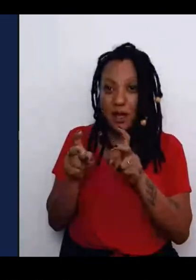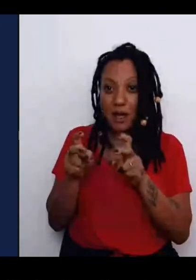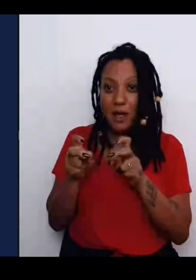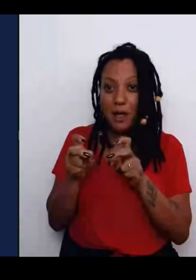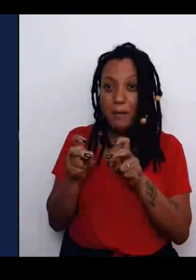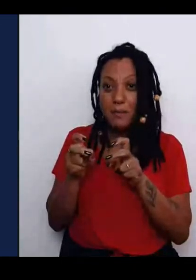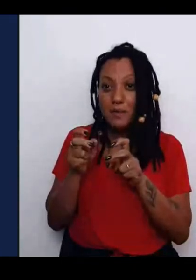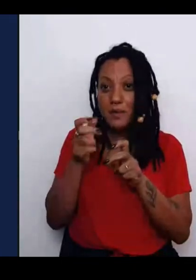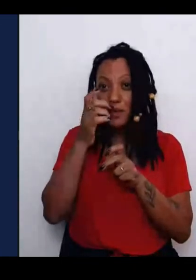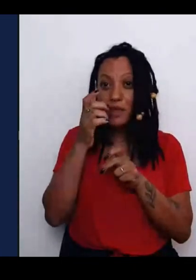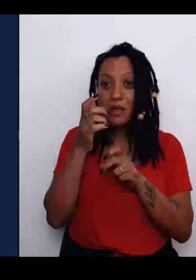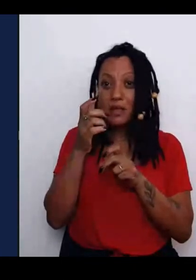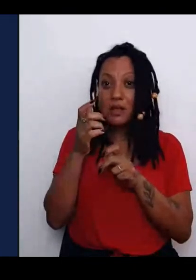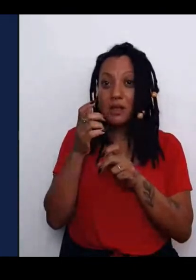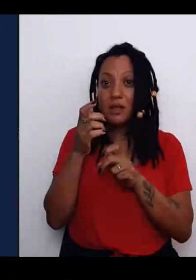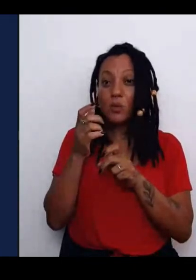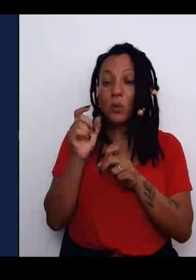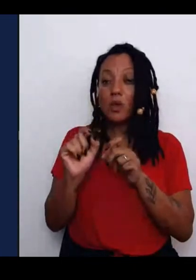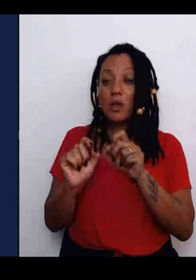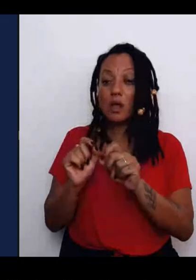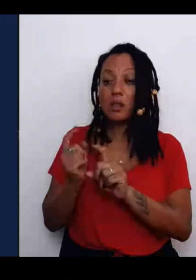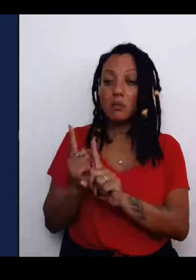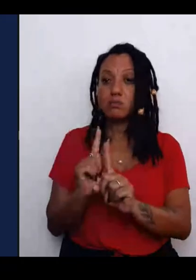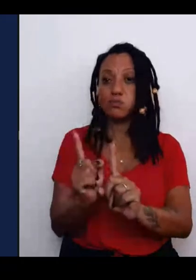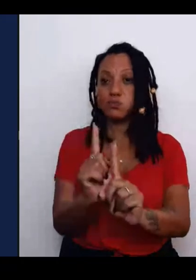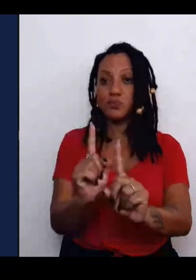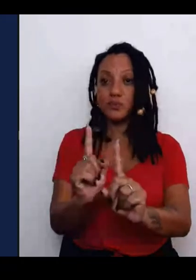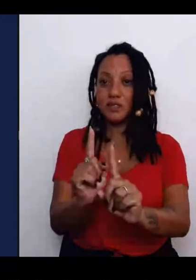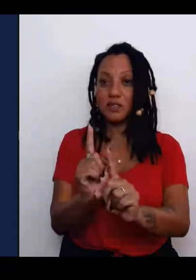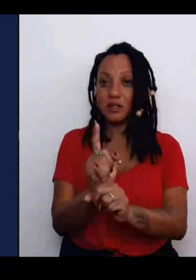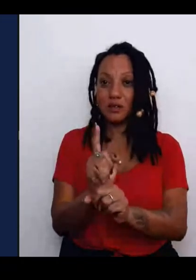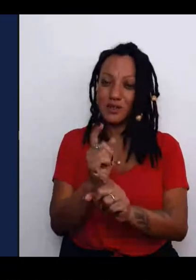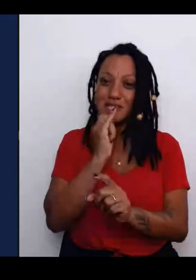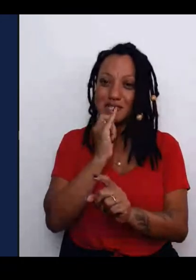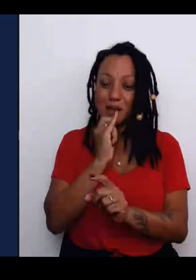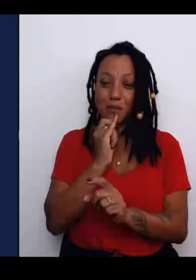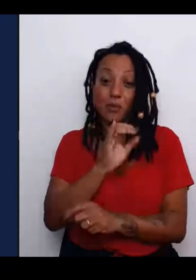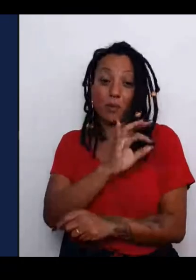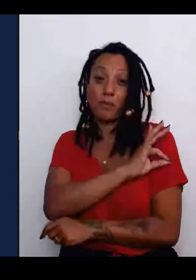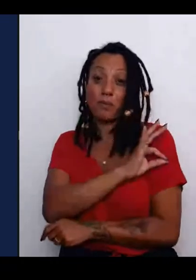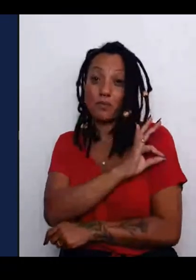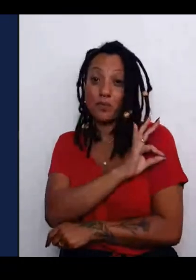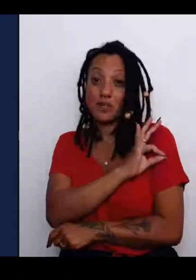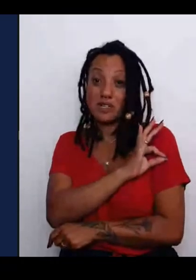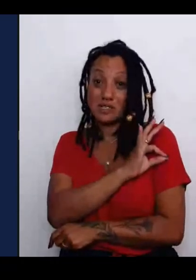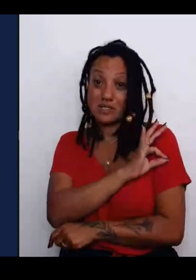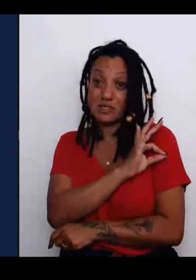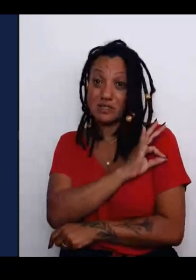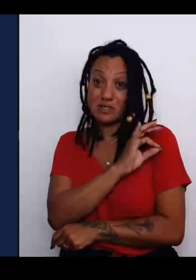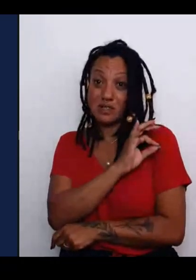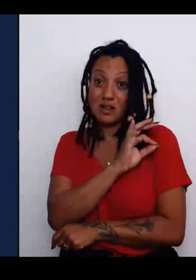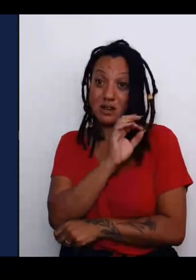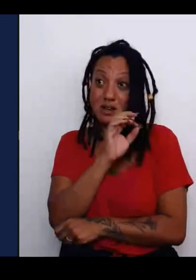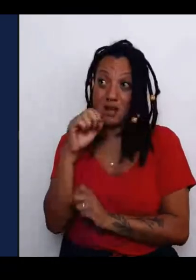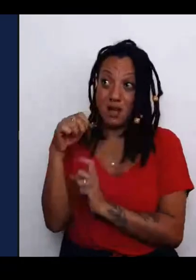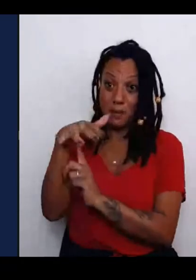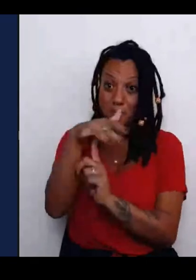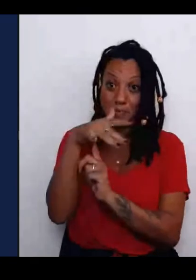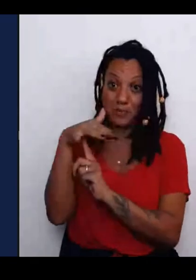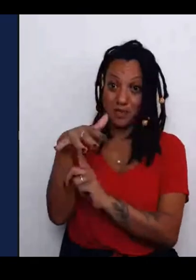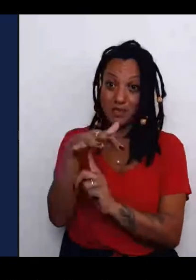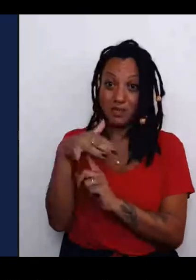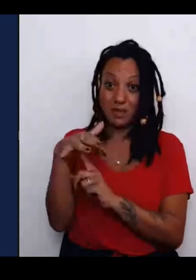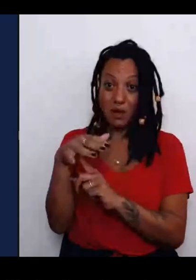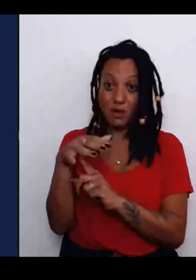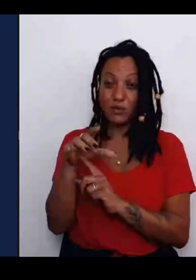environmental military police who are responsible for the rescue and the Detention of wild animals in Peril and so